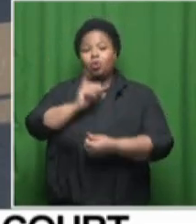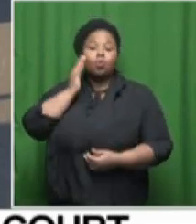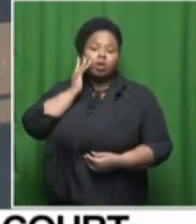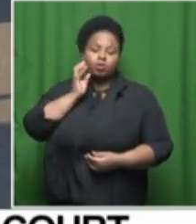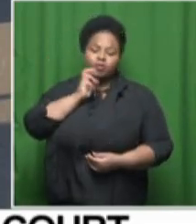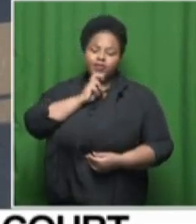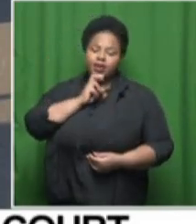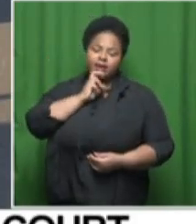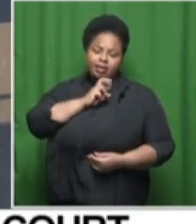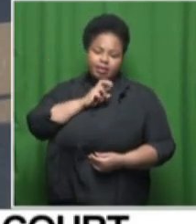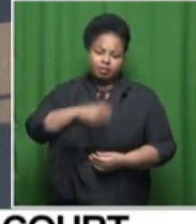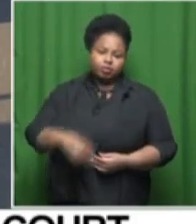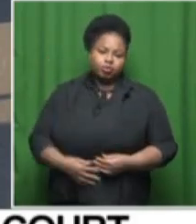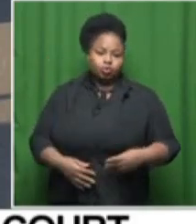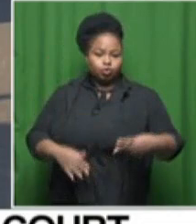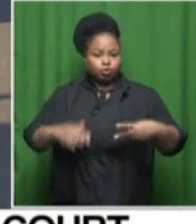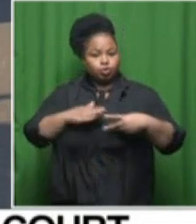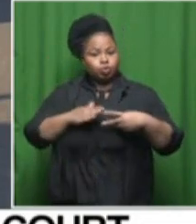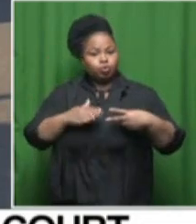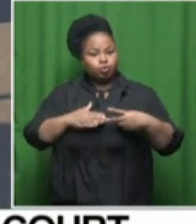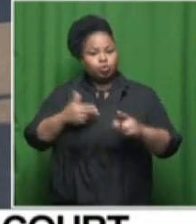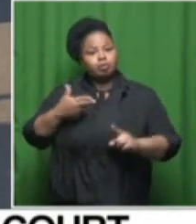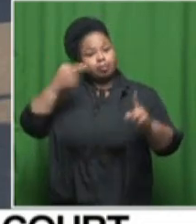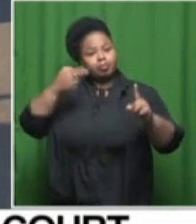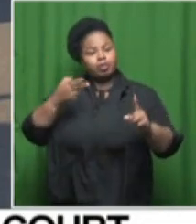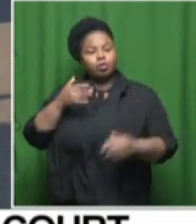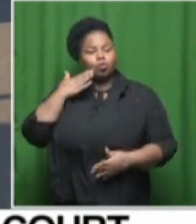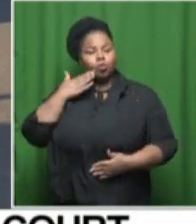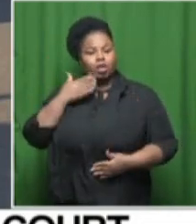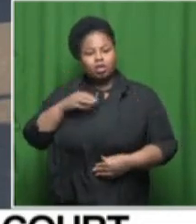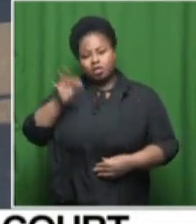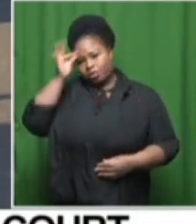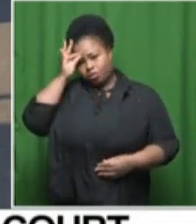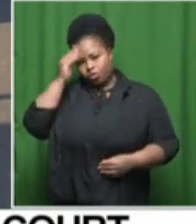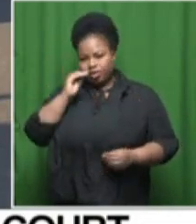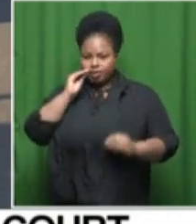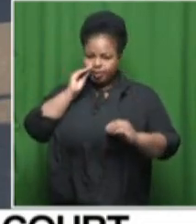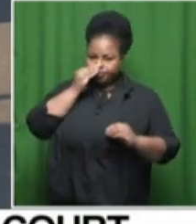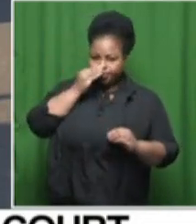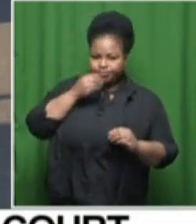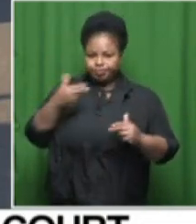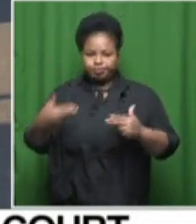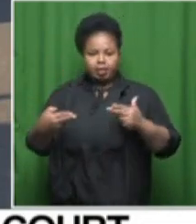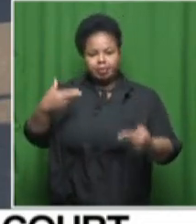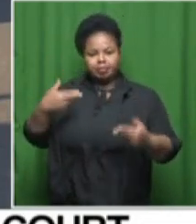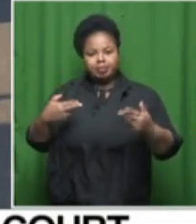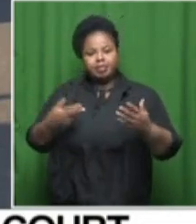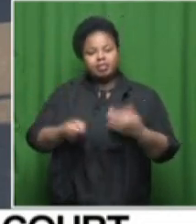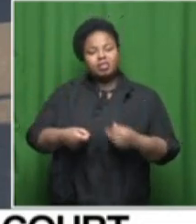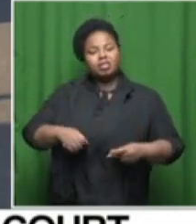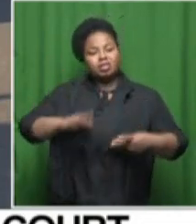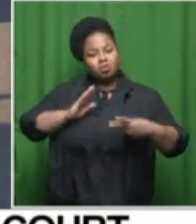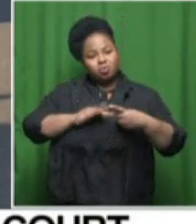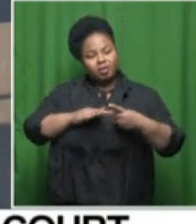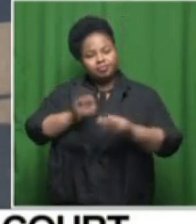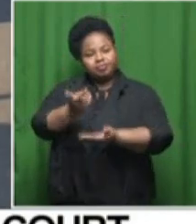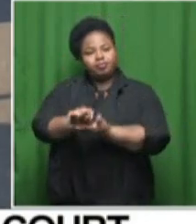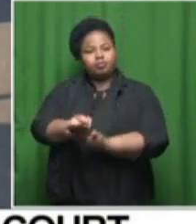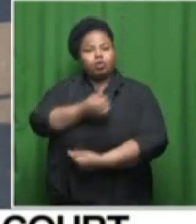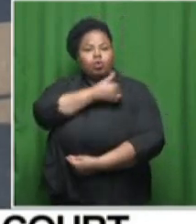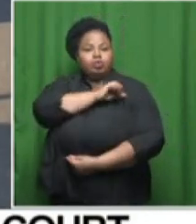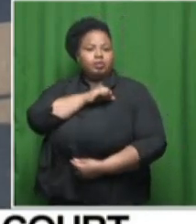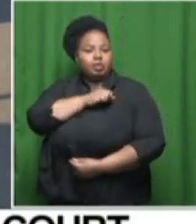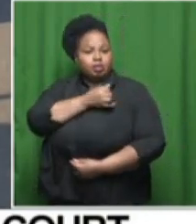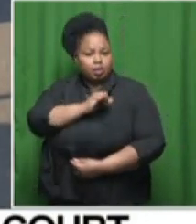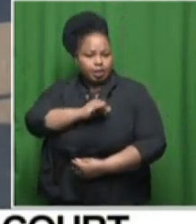Friday. 2 people were shot dead during a shootout with police during this incident, and another one is still in hospital.